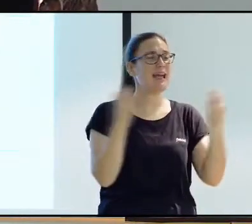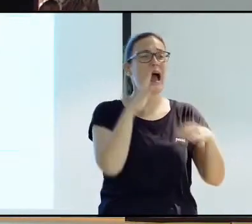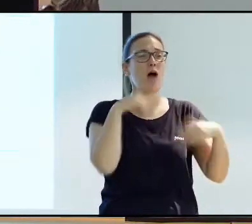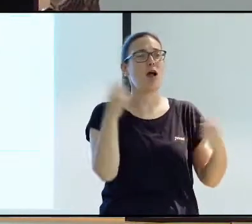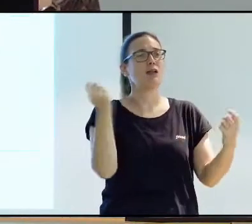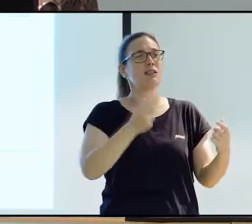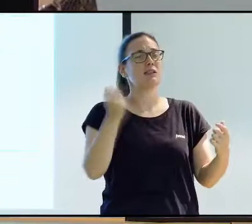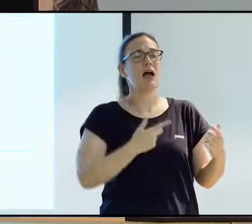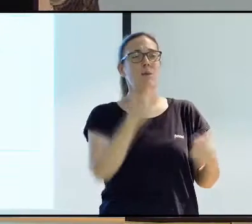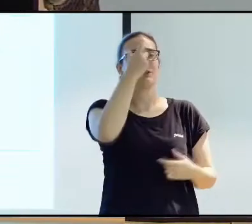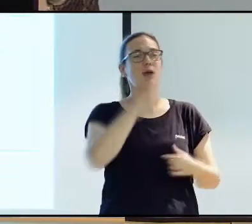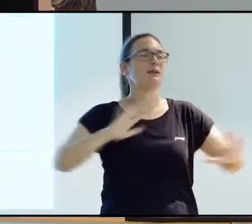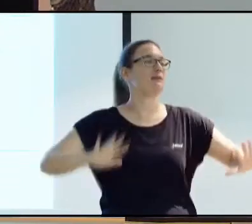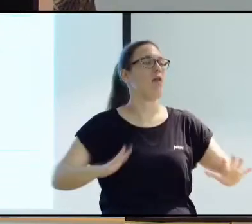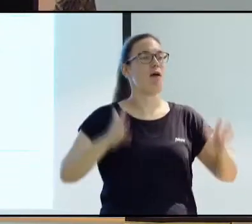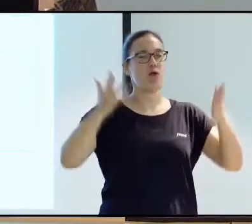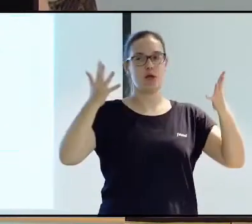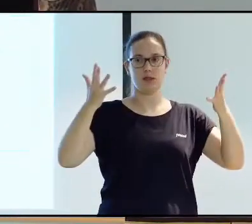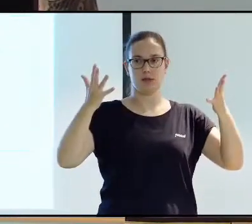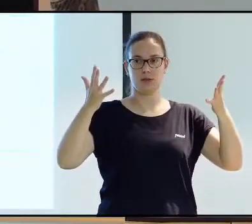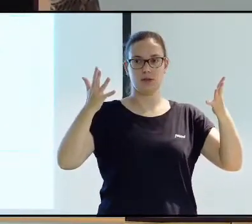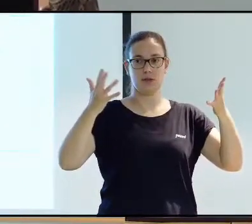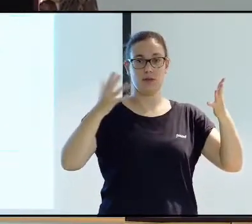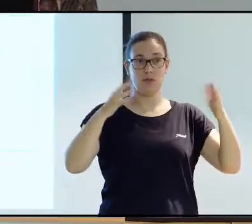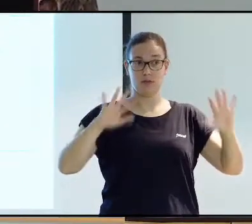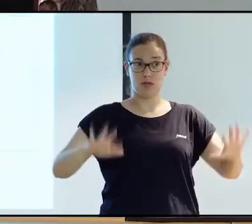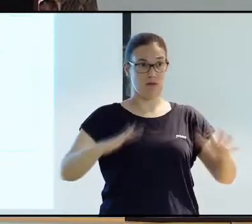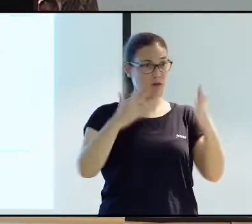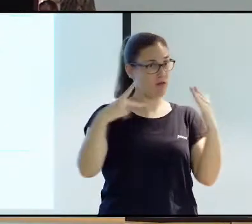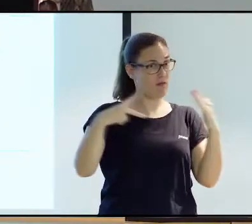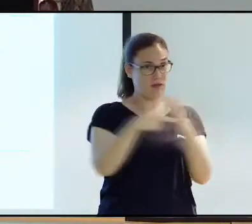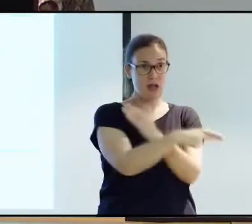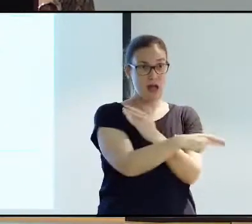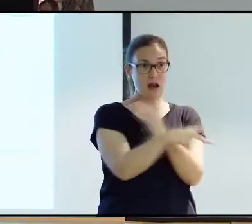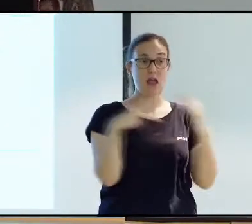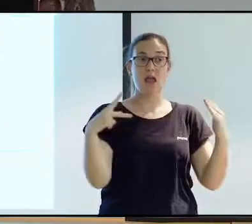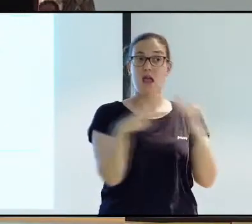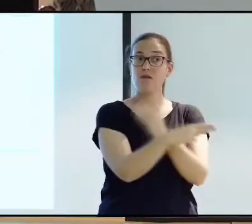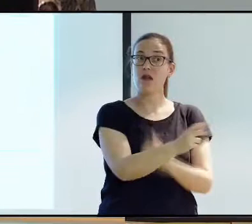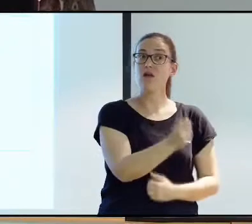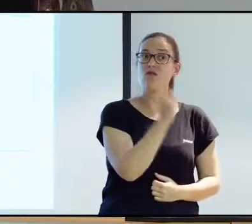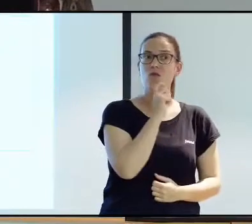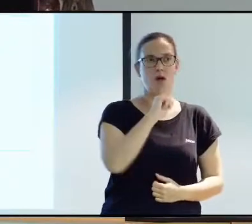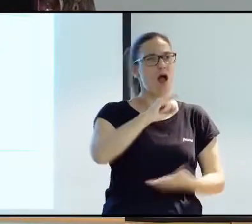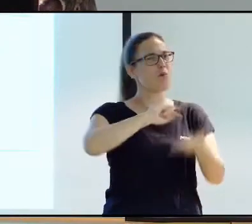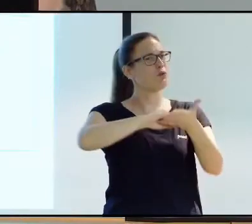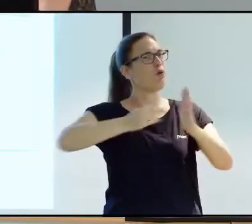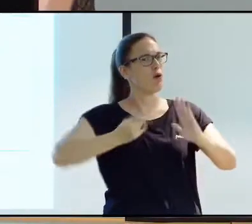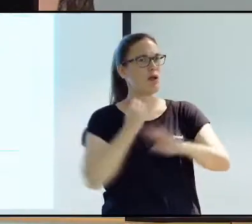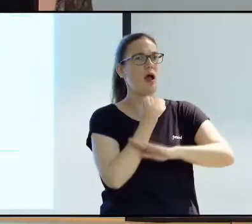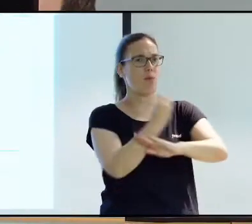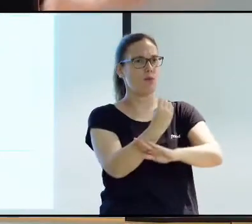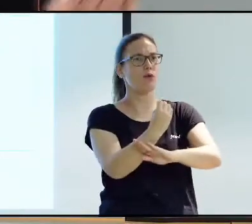And we're talking about systems where we have lots of saviors out there, and I'm really worried about the saviors. And we need